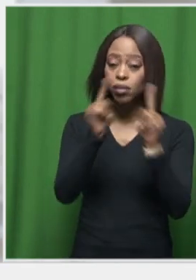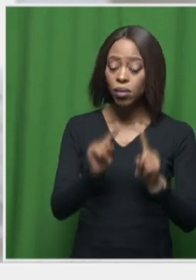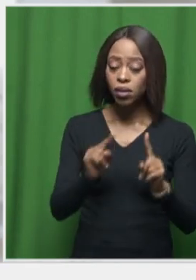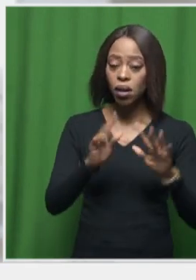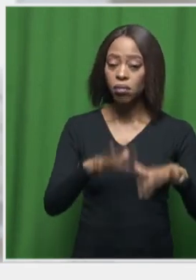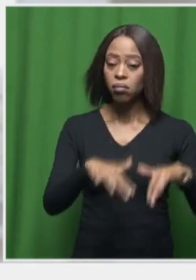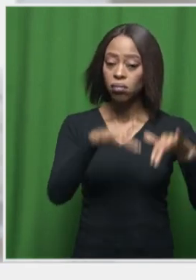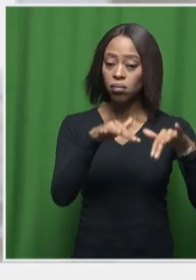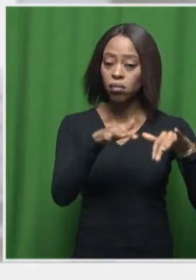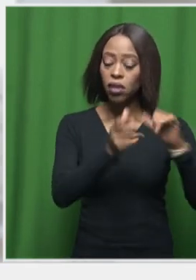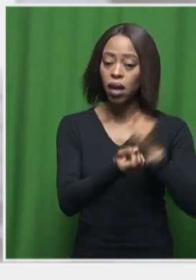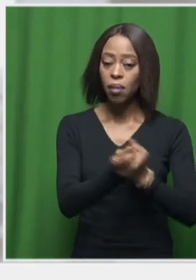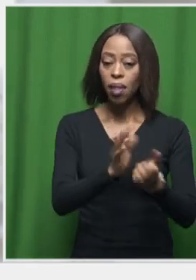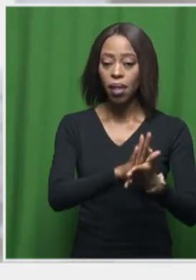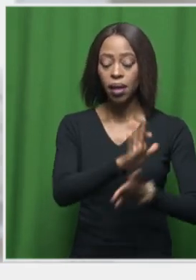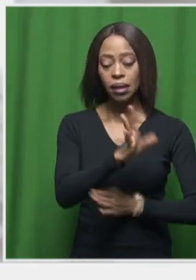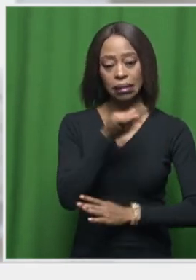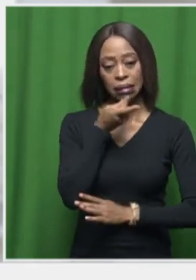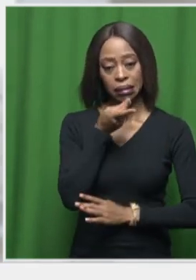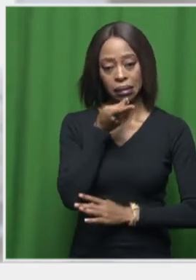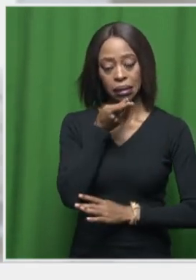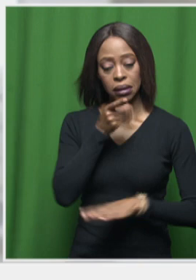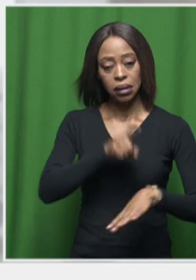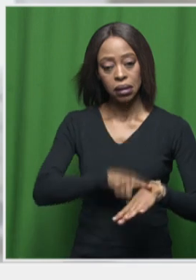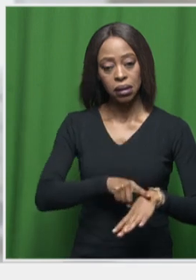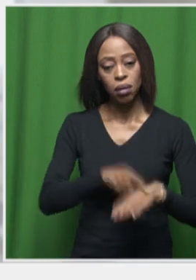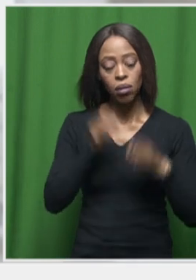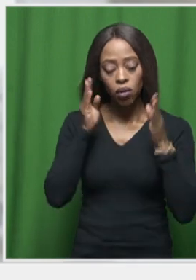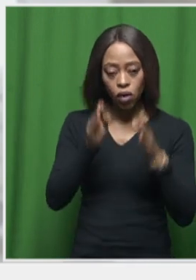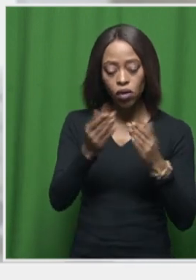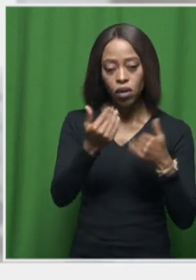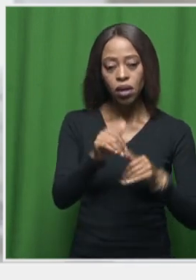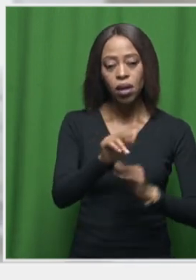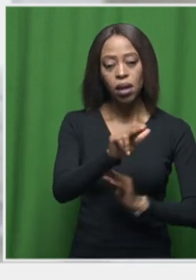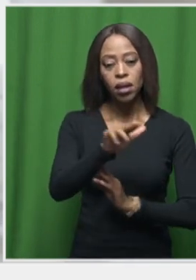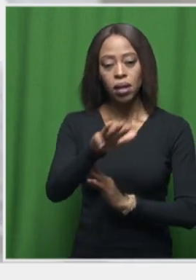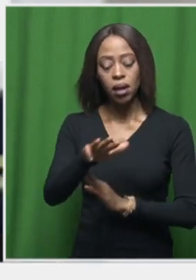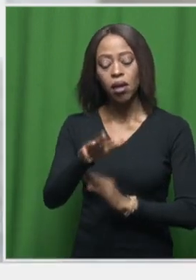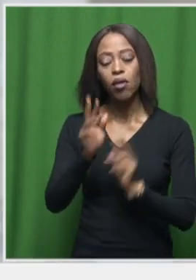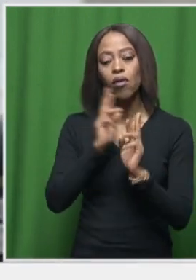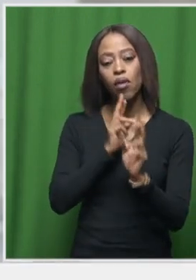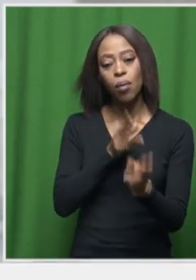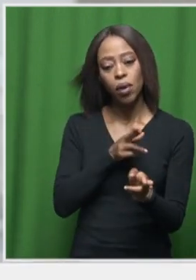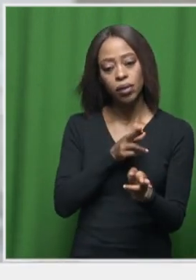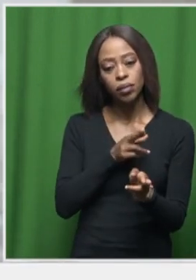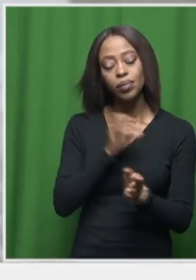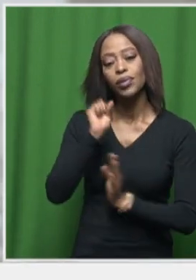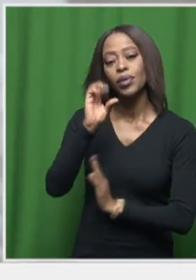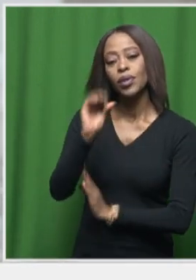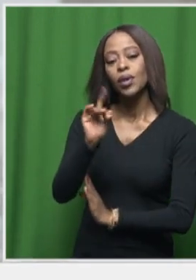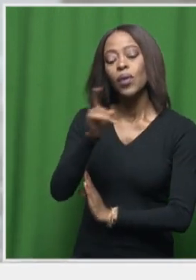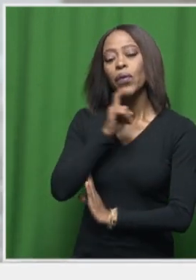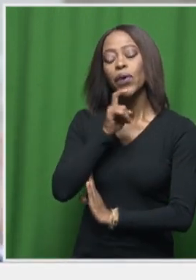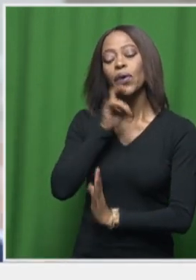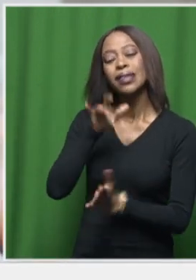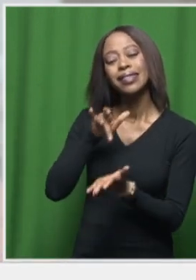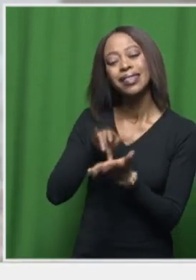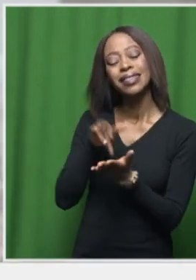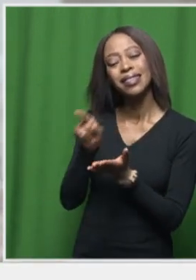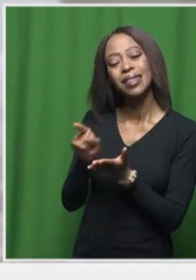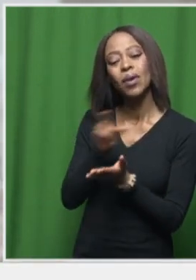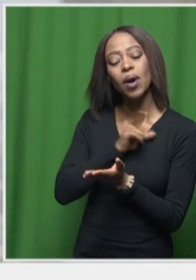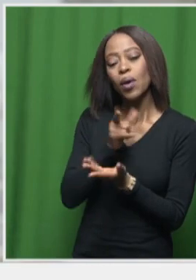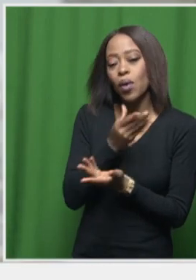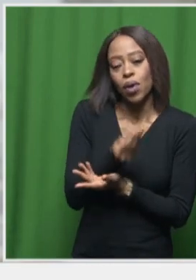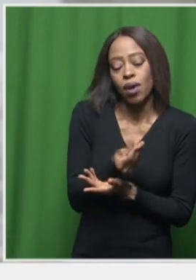of the 13th of December, when we dealt with the Section 89 panel report. So we've been using that venue because we do not